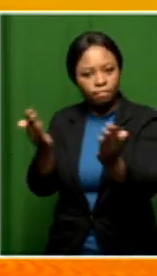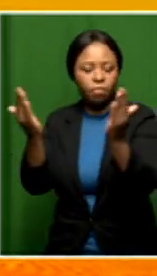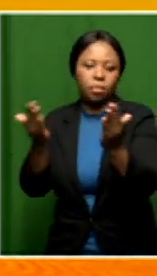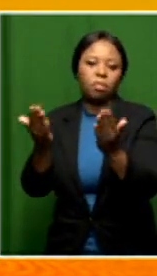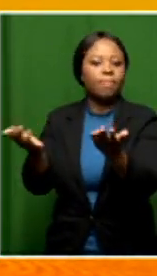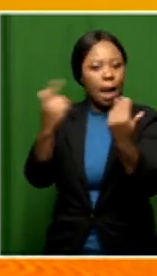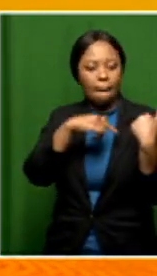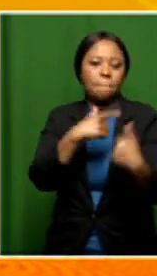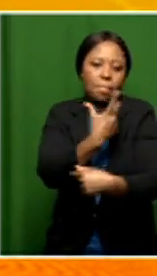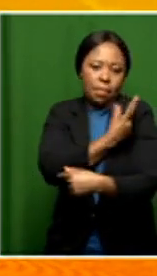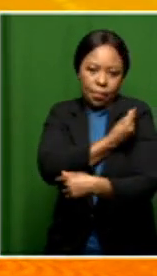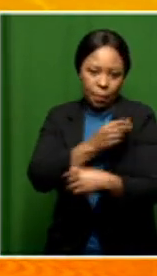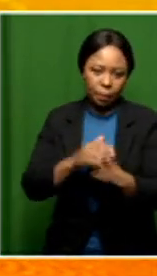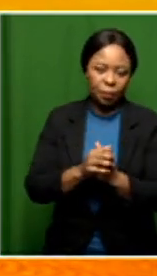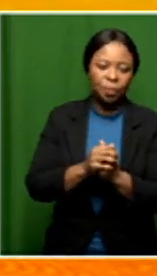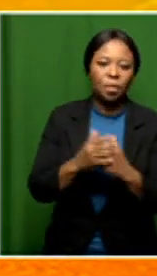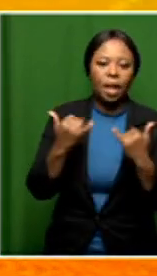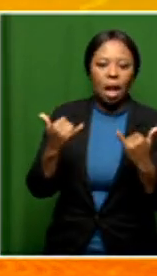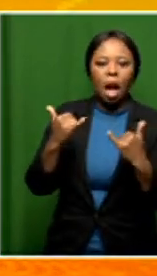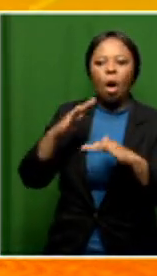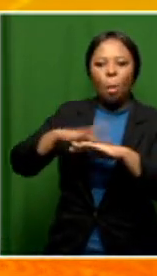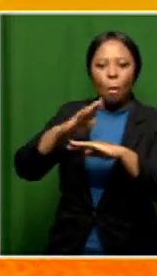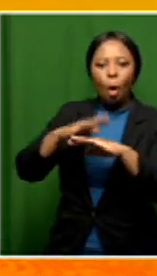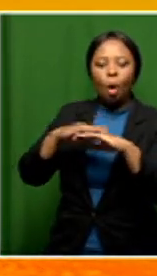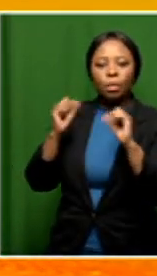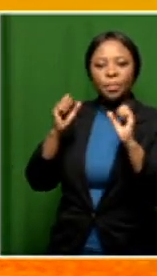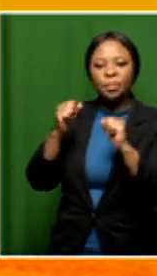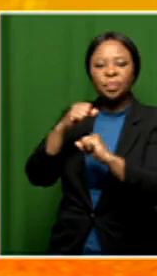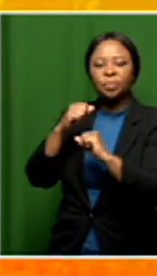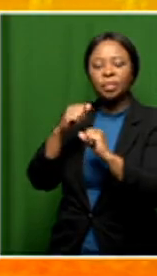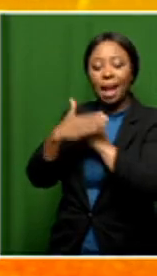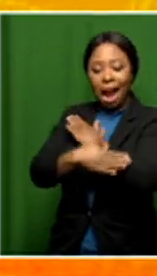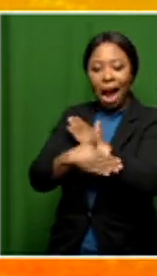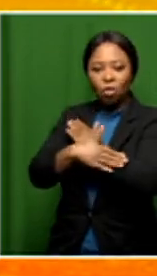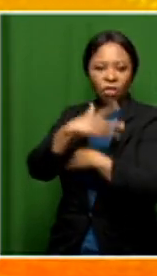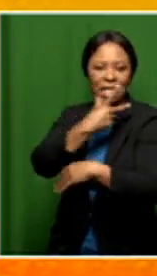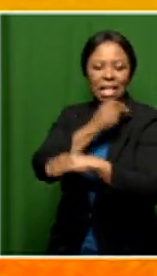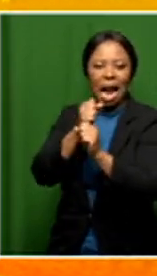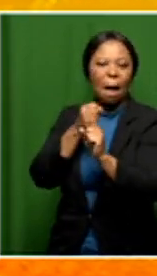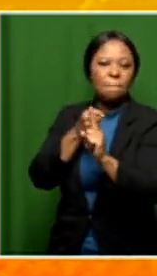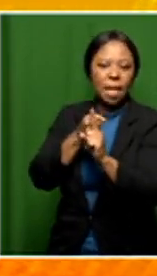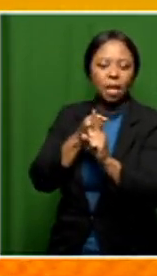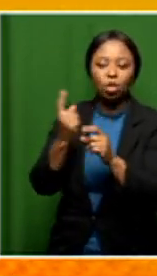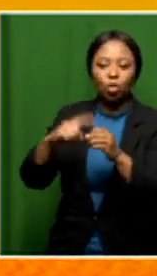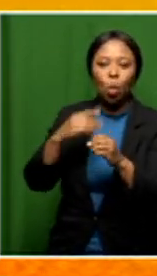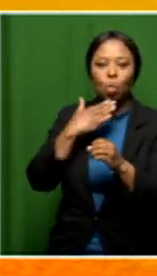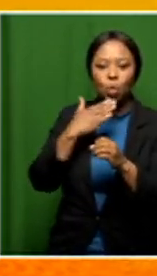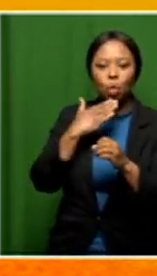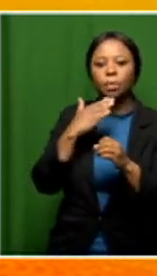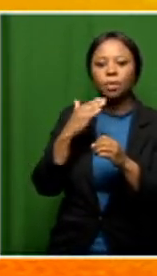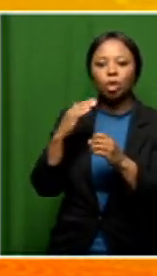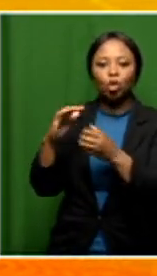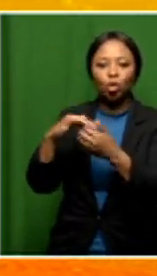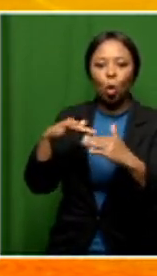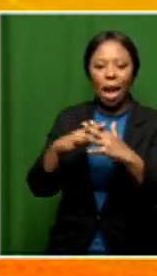against COVID-19. Now, to talk to us a bit more about the country's vaccination campaign, we're joined by the Solidarity Fund's executive